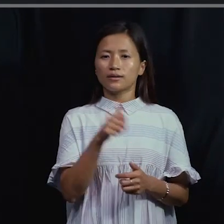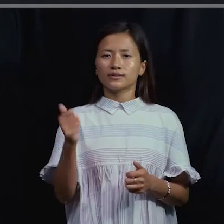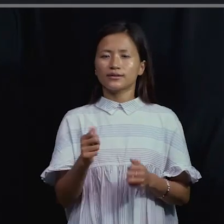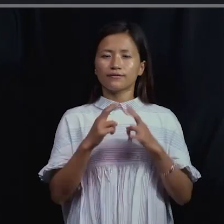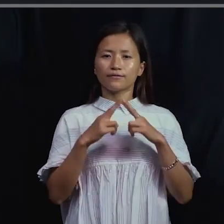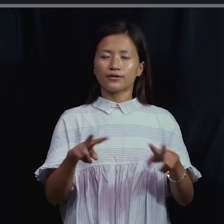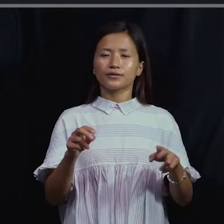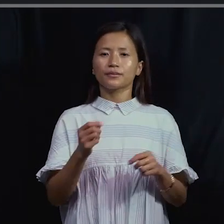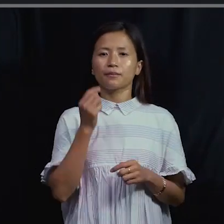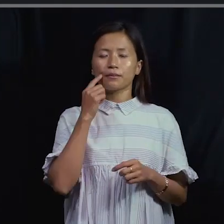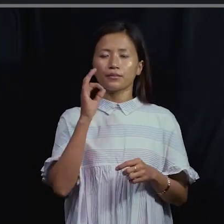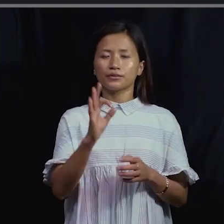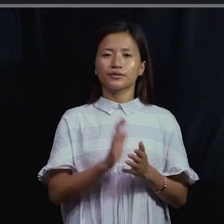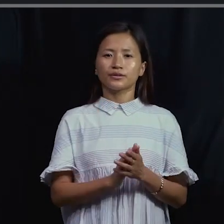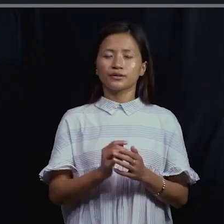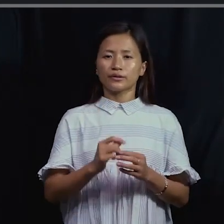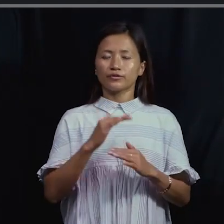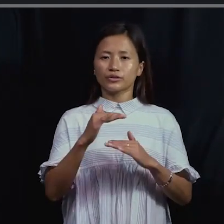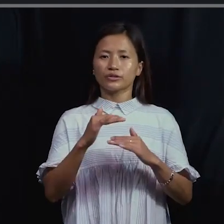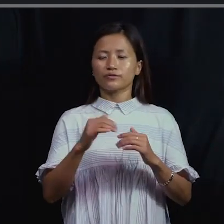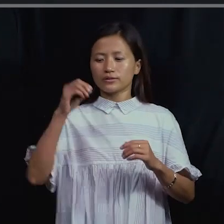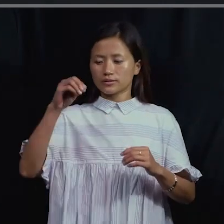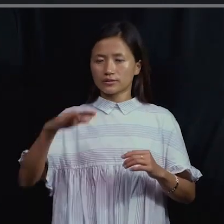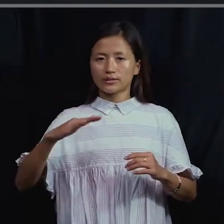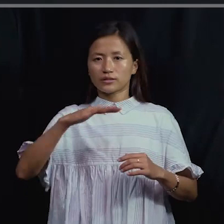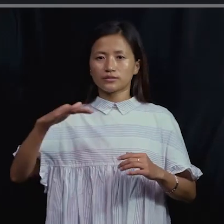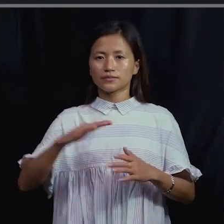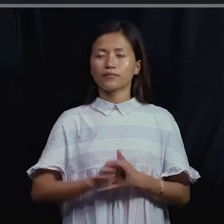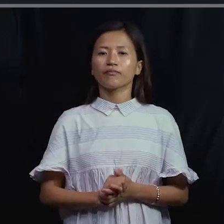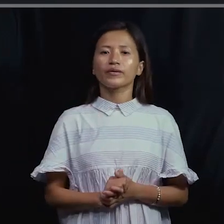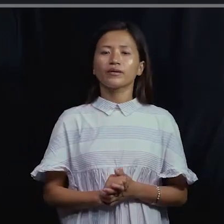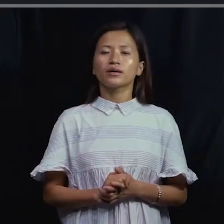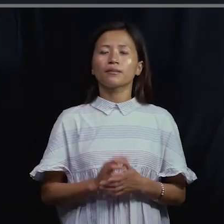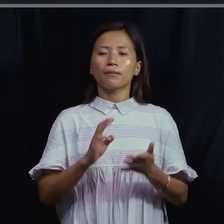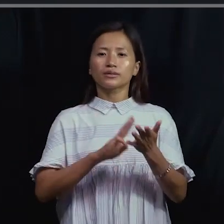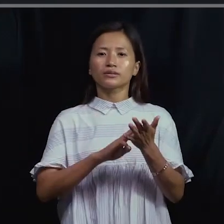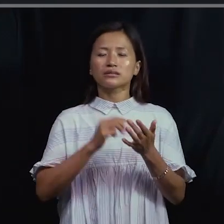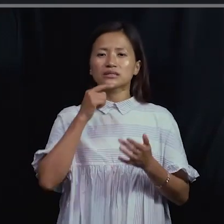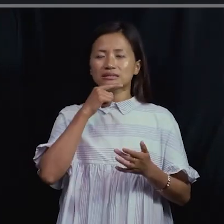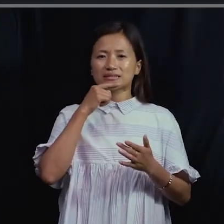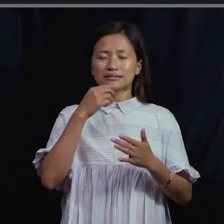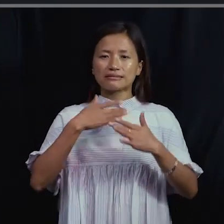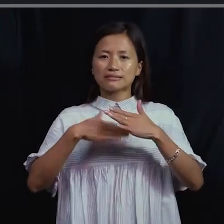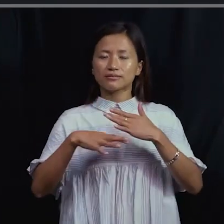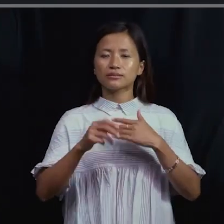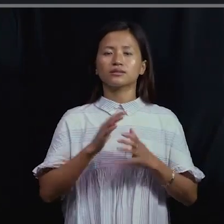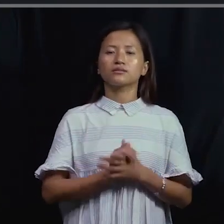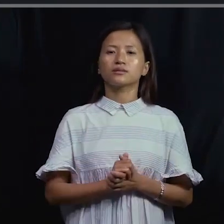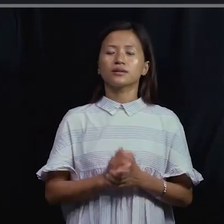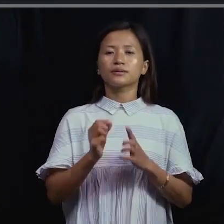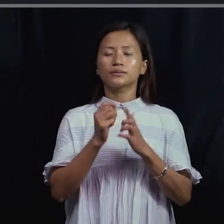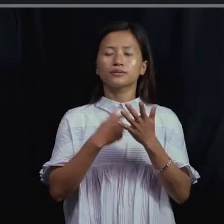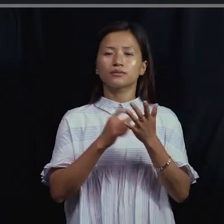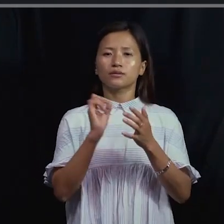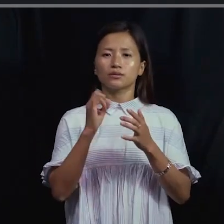important feature of this stage for girls is menstruation occurs during this period, okay?